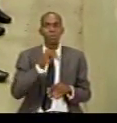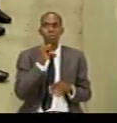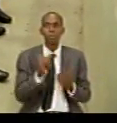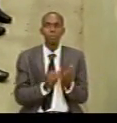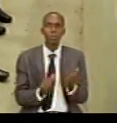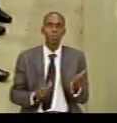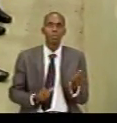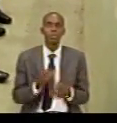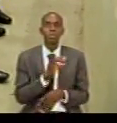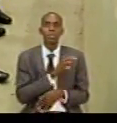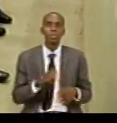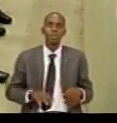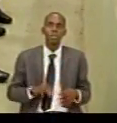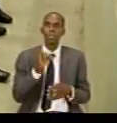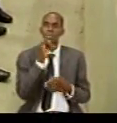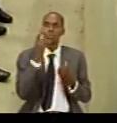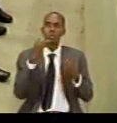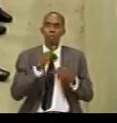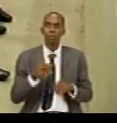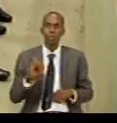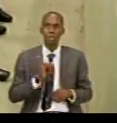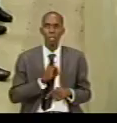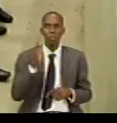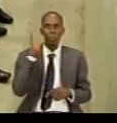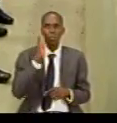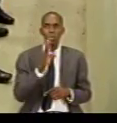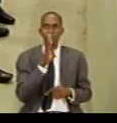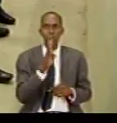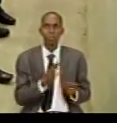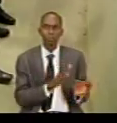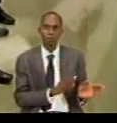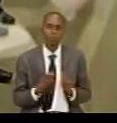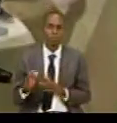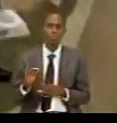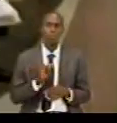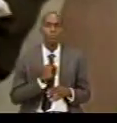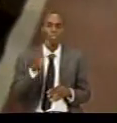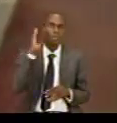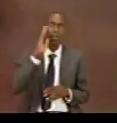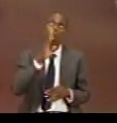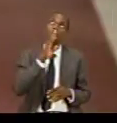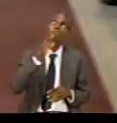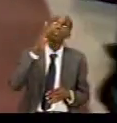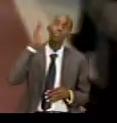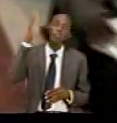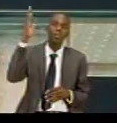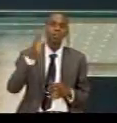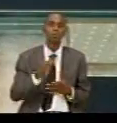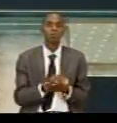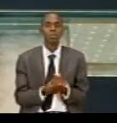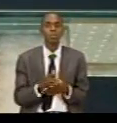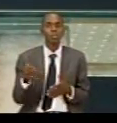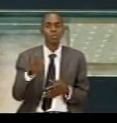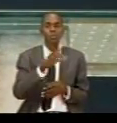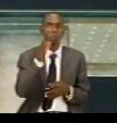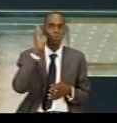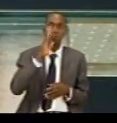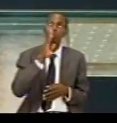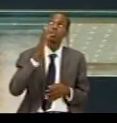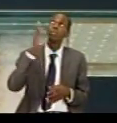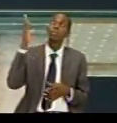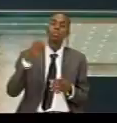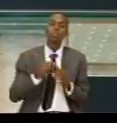Christ is coming. I will be ready. I will be there. You'll be there